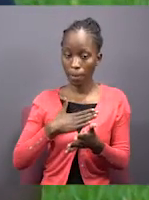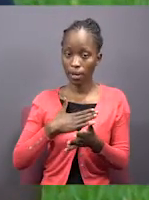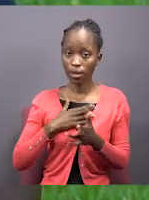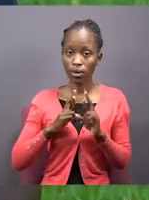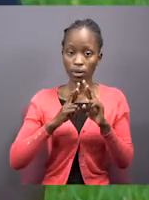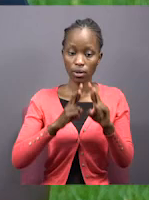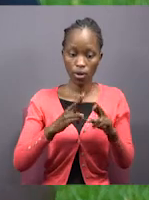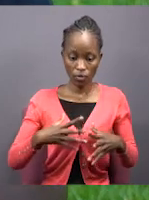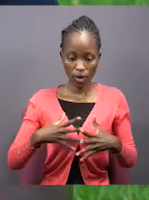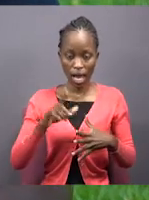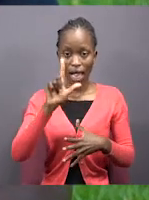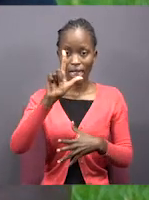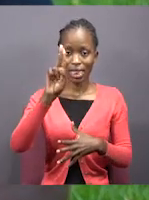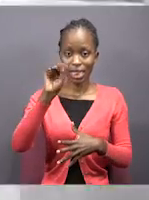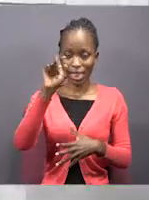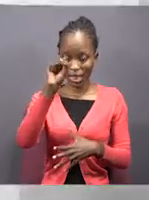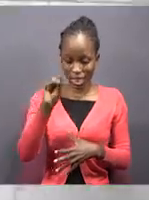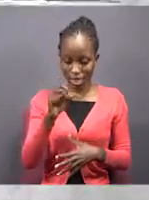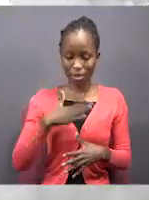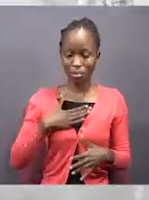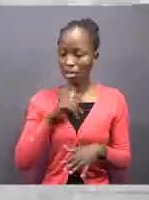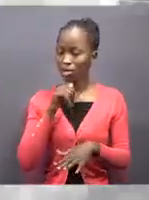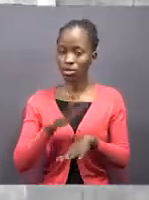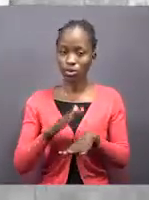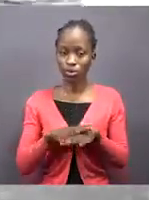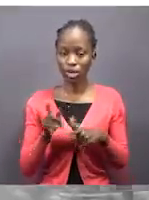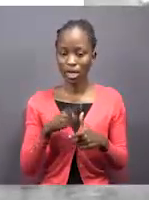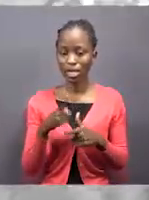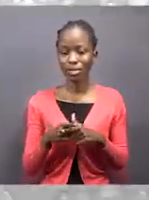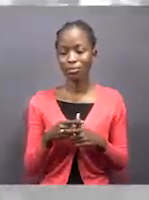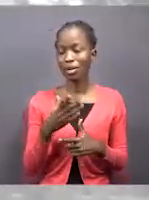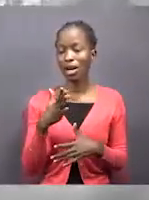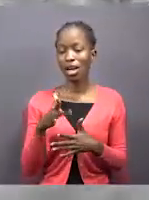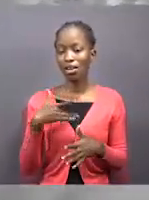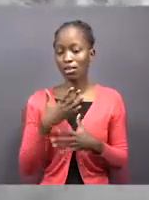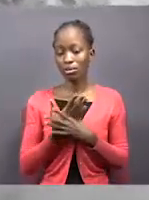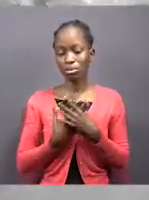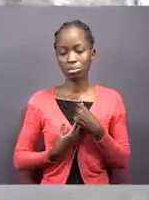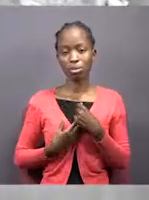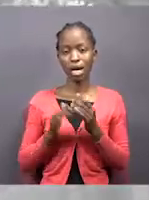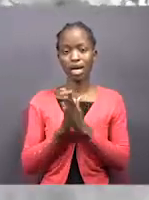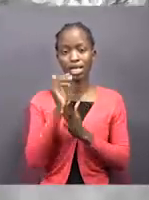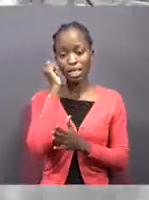brought me down again and I felt sad. But my mother used to stay with us